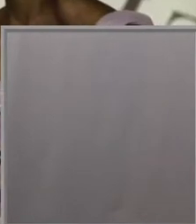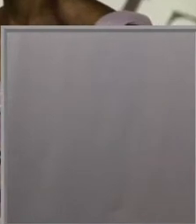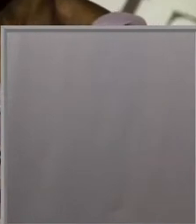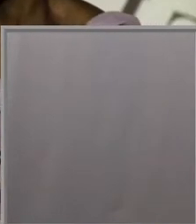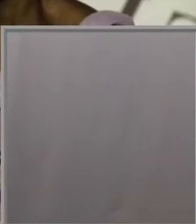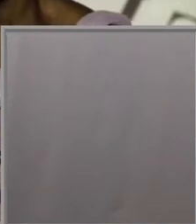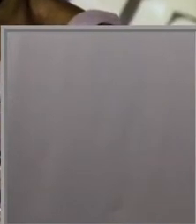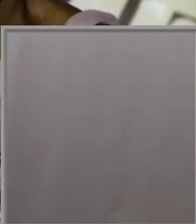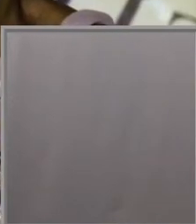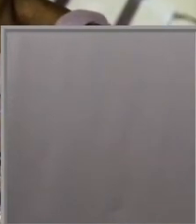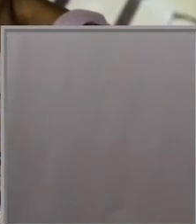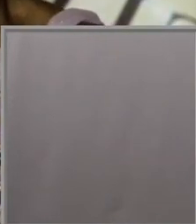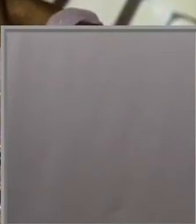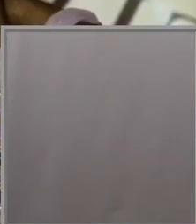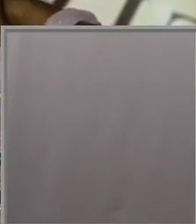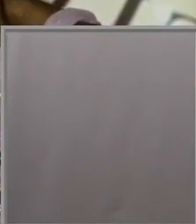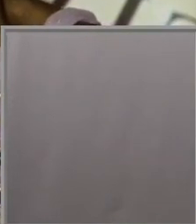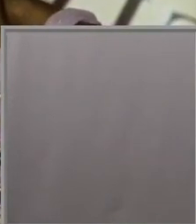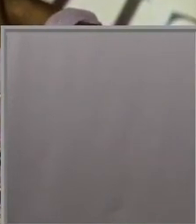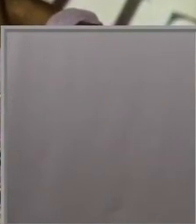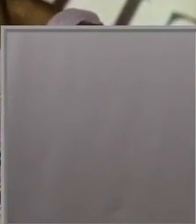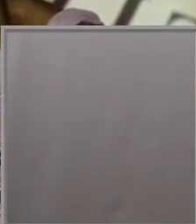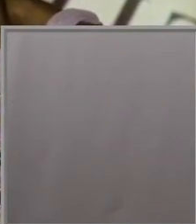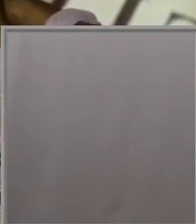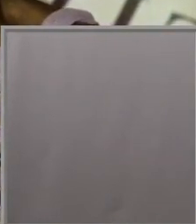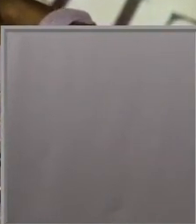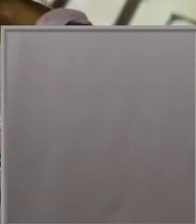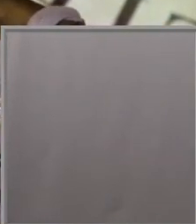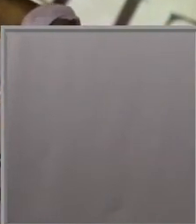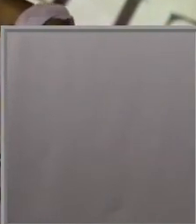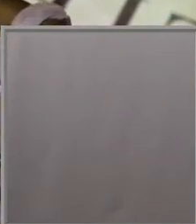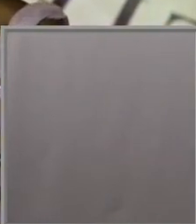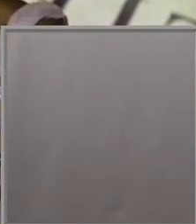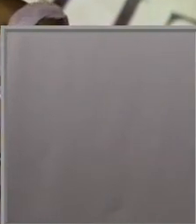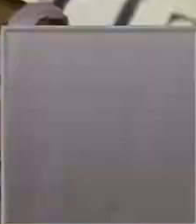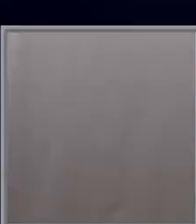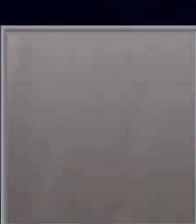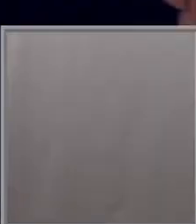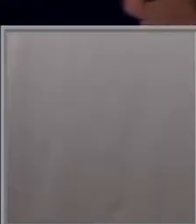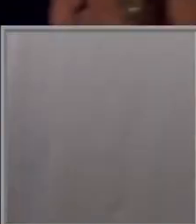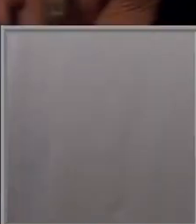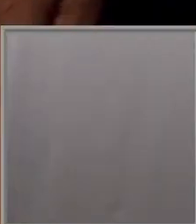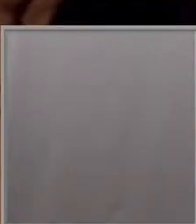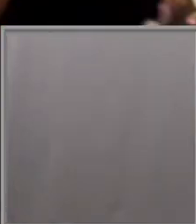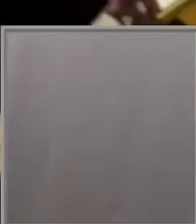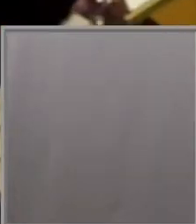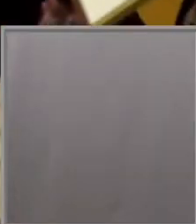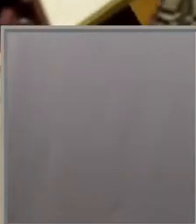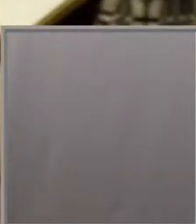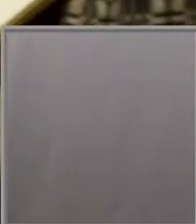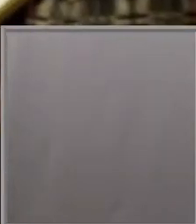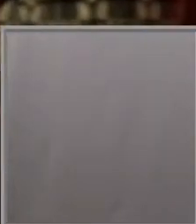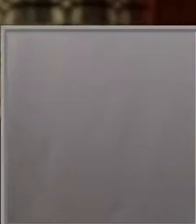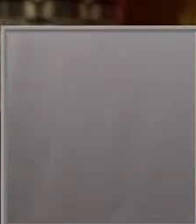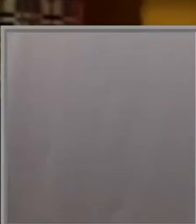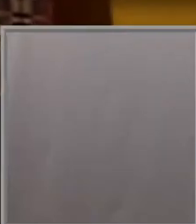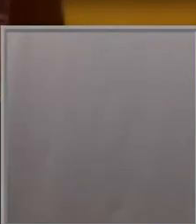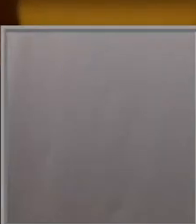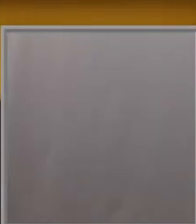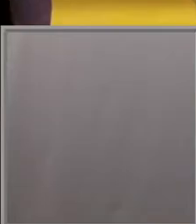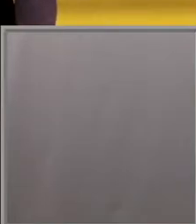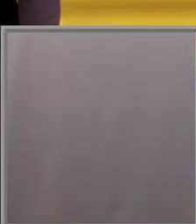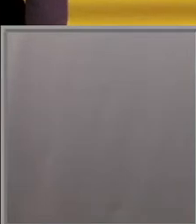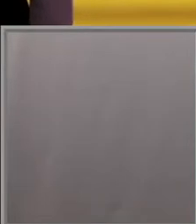is Batabili Toreke. In my community, I offer assistance